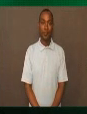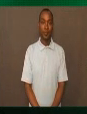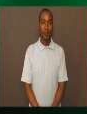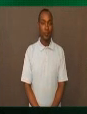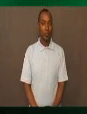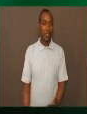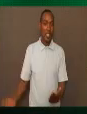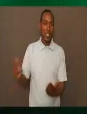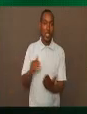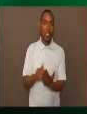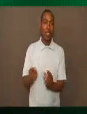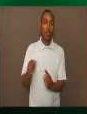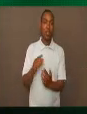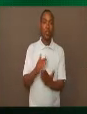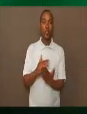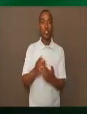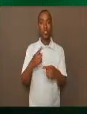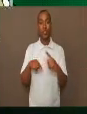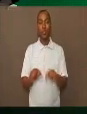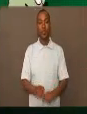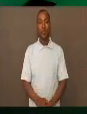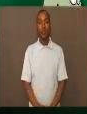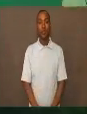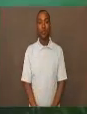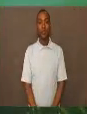Let's get back to our lesson.